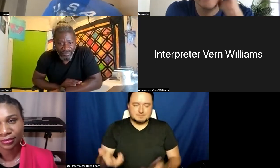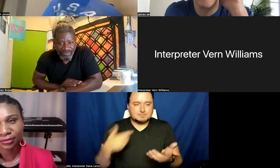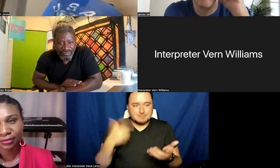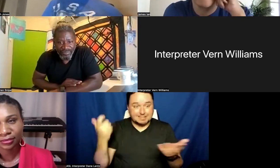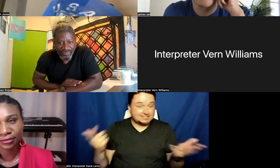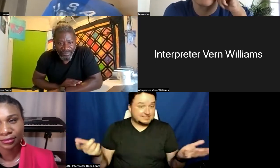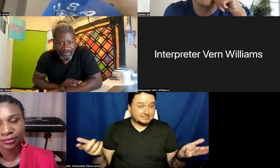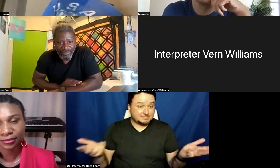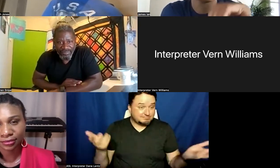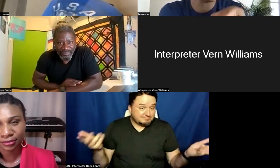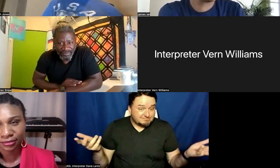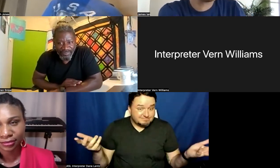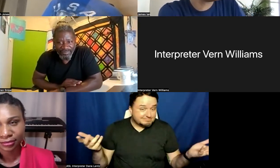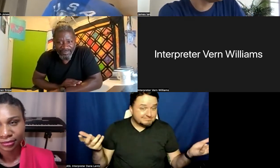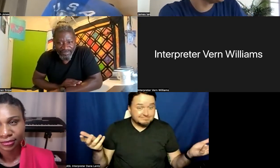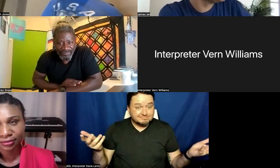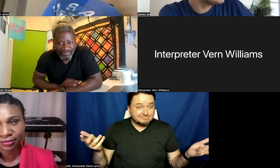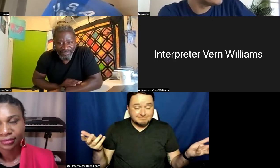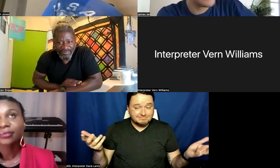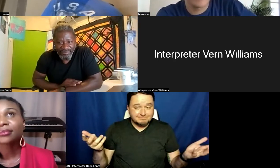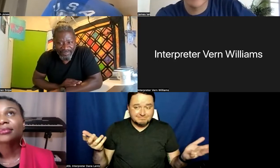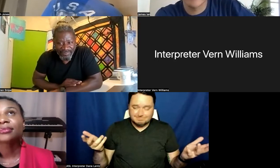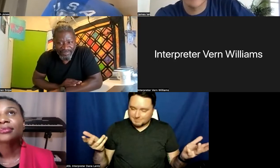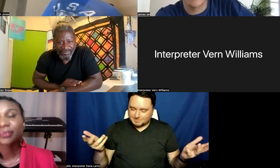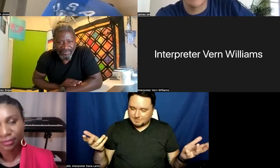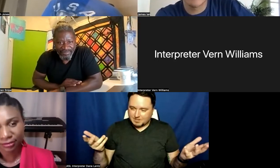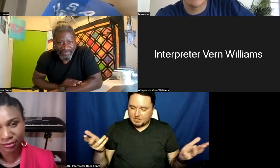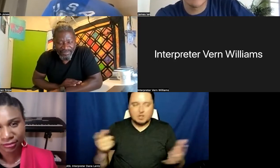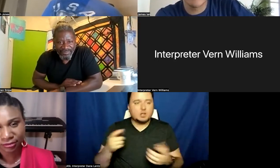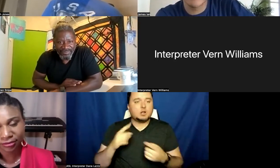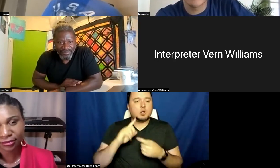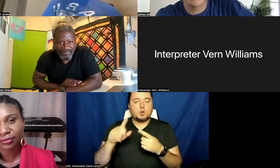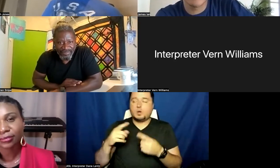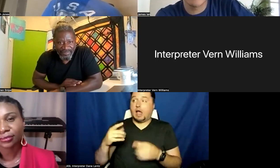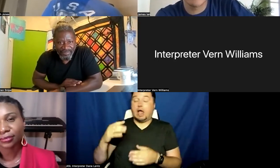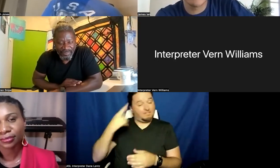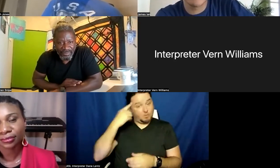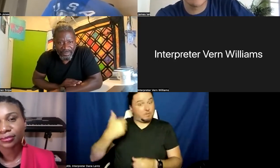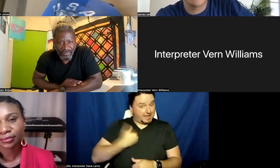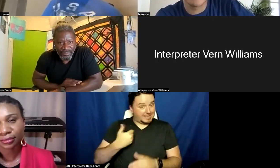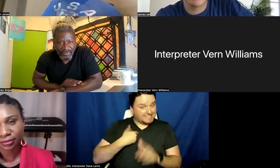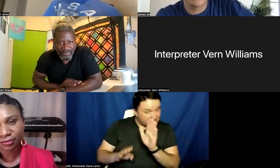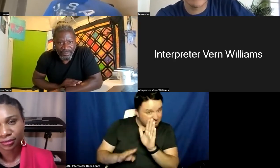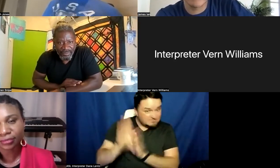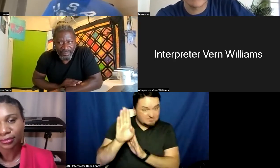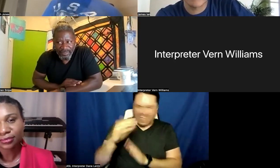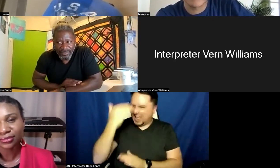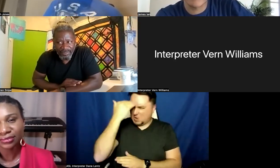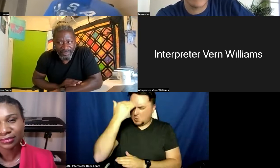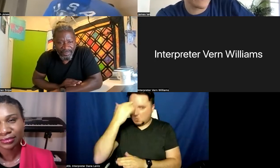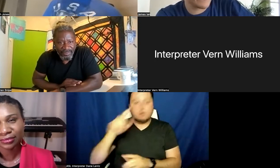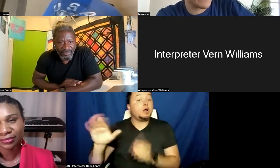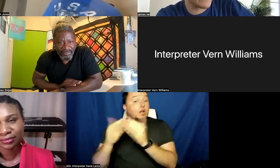know, I knew what it was not only going to do for myself, but for the community as a whole.